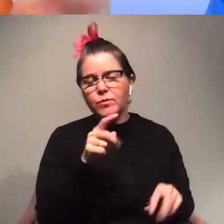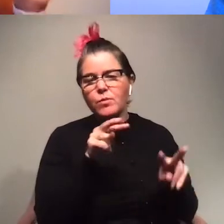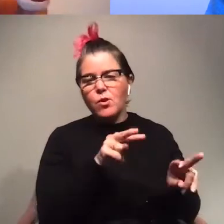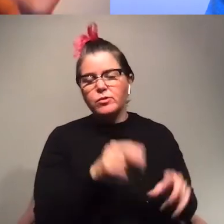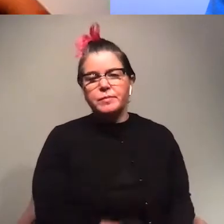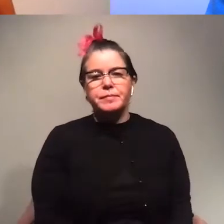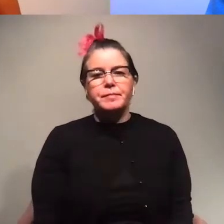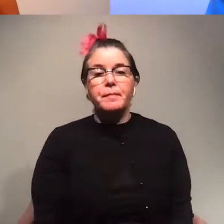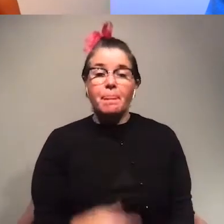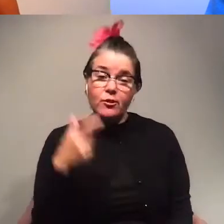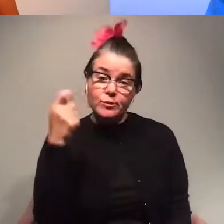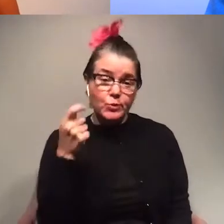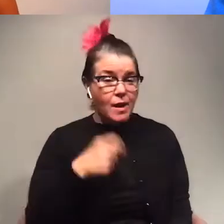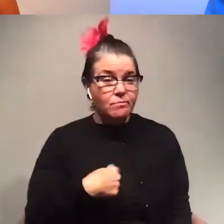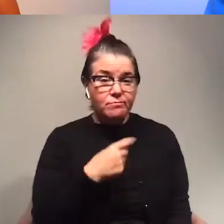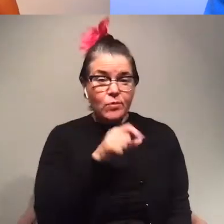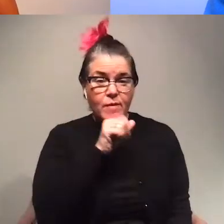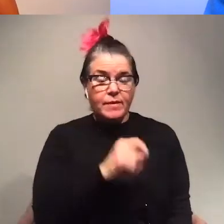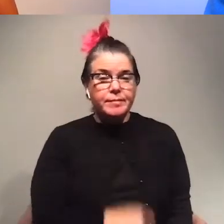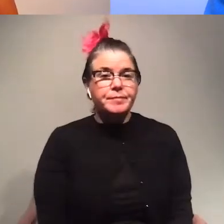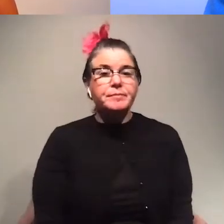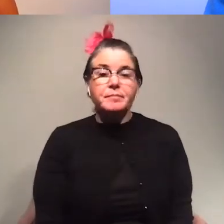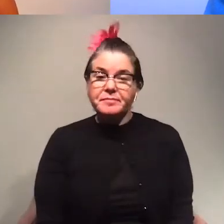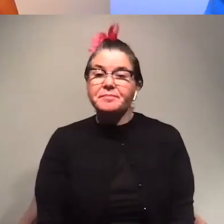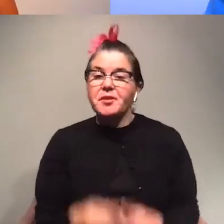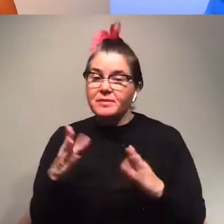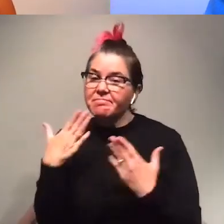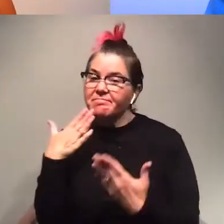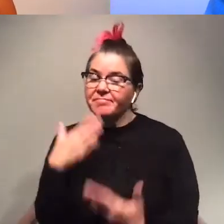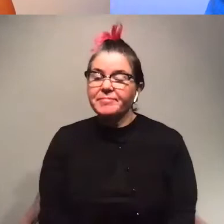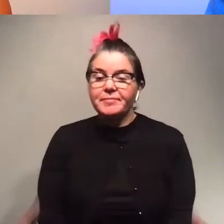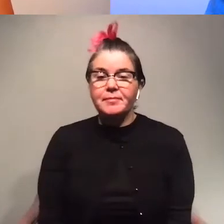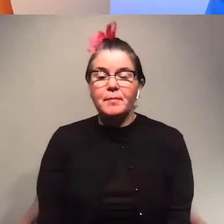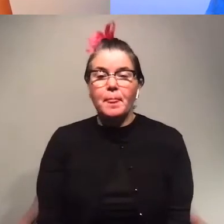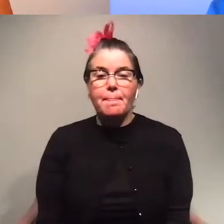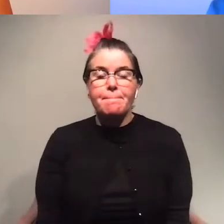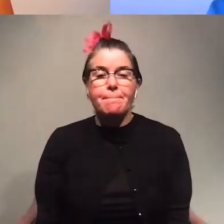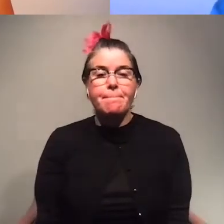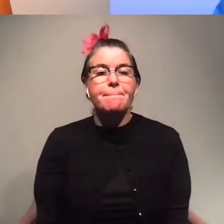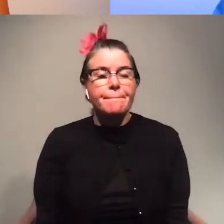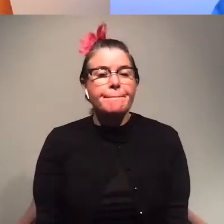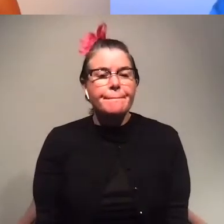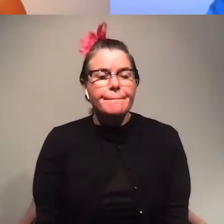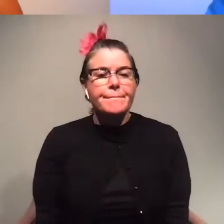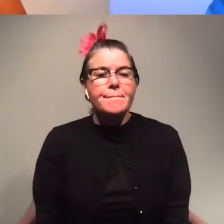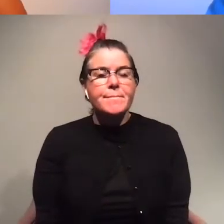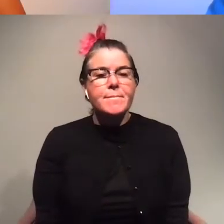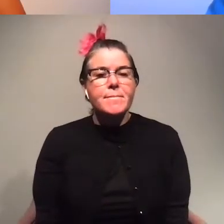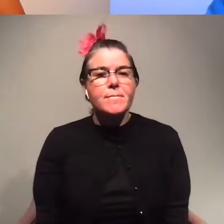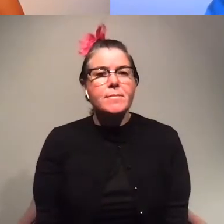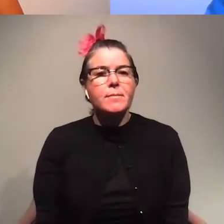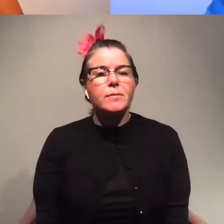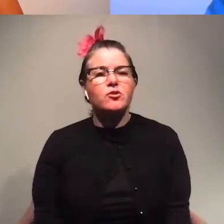and subscribe. I'd love that. Yeah, that would be awesome. Thank you. And then, yeah, I guess just to jump off of